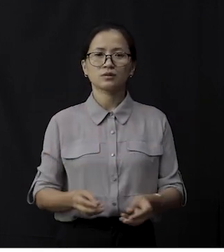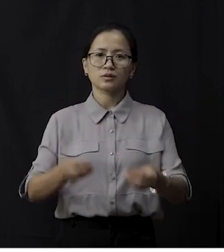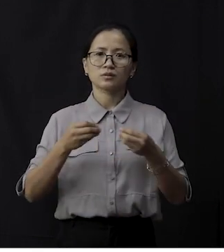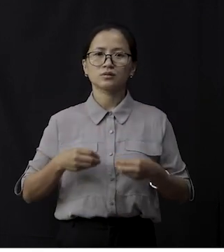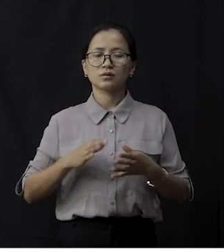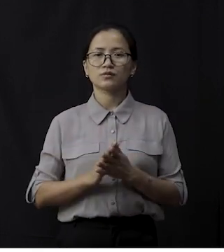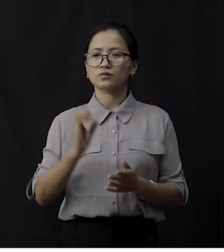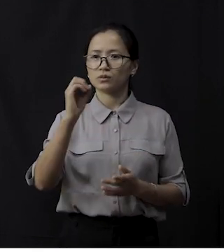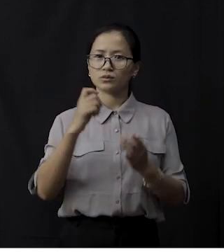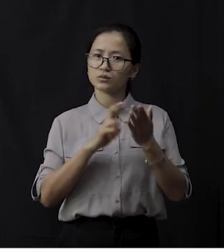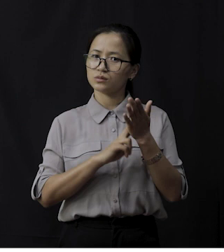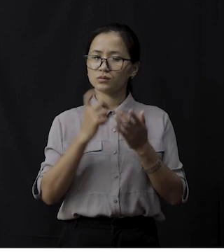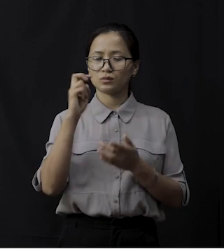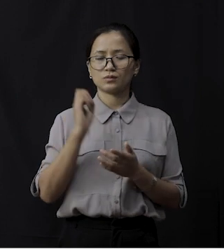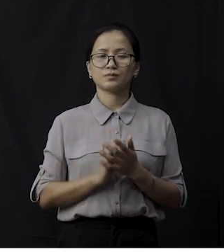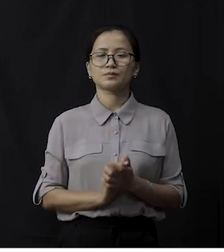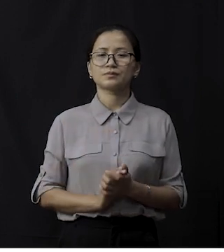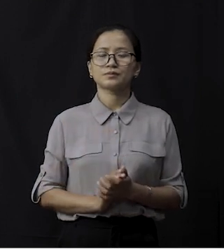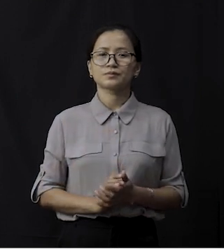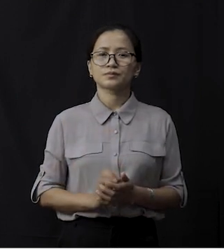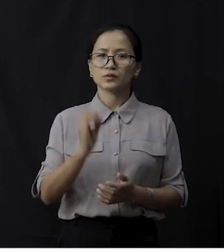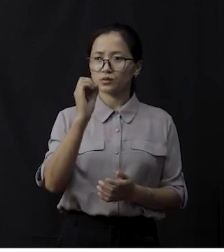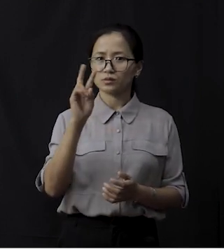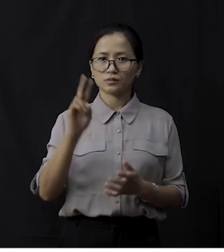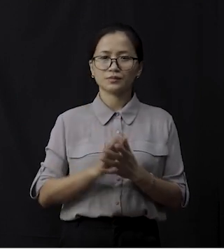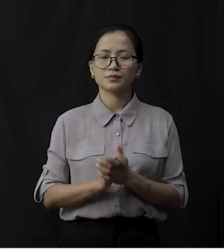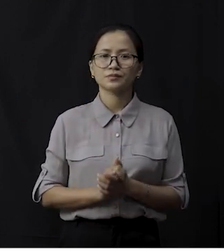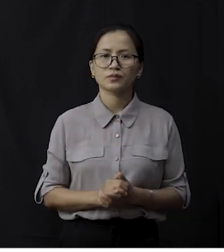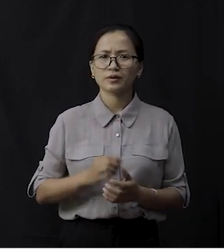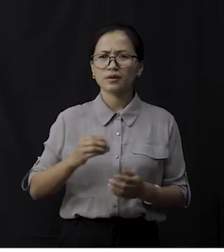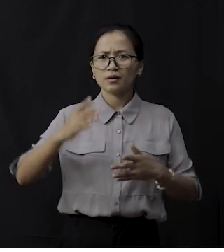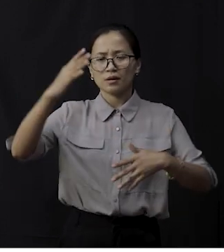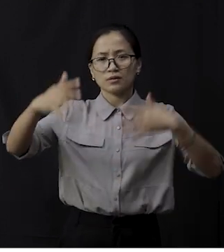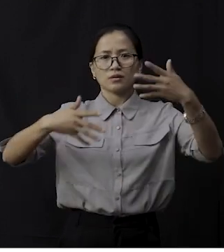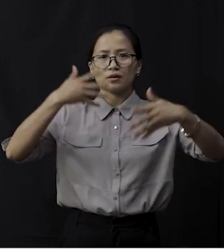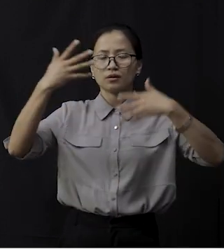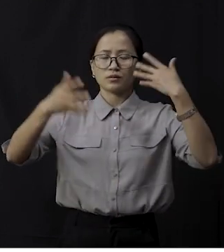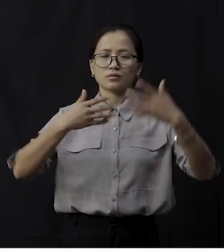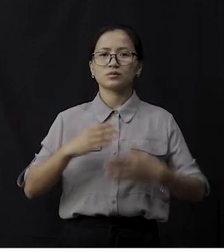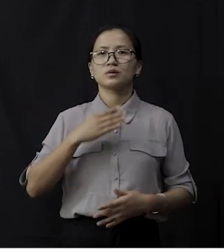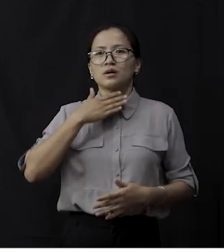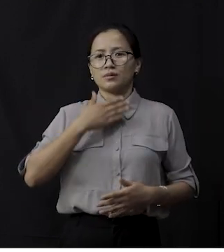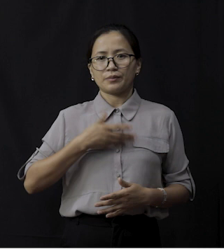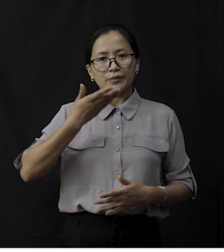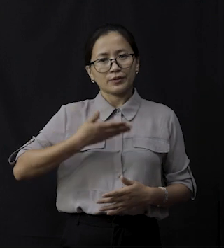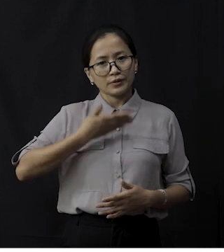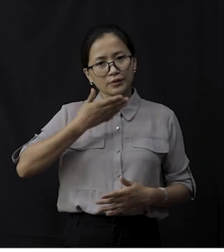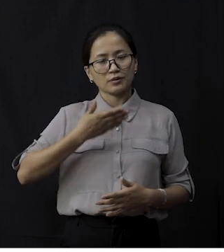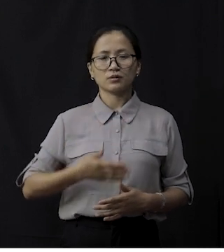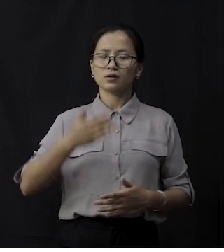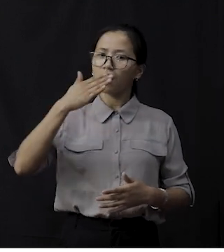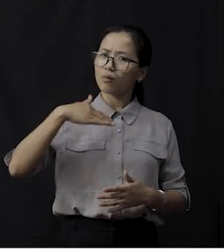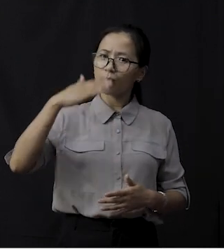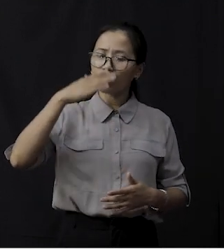us oxygen. See? The air that we are breathing, the air that is keeping us alive, oxygen. Where does oxygen